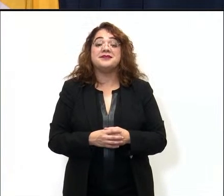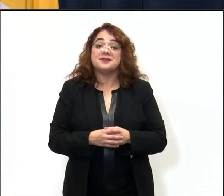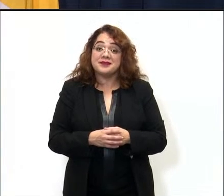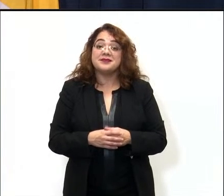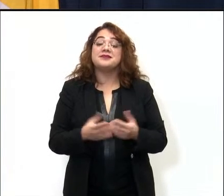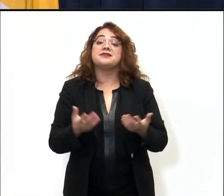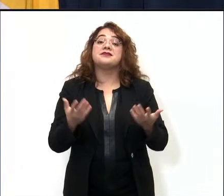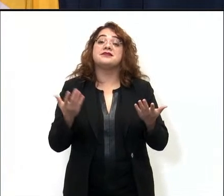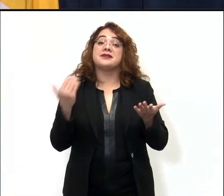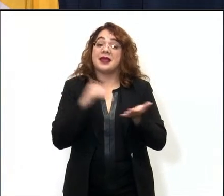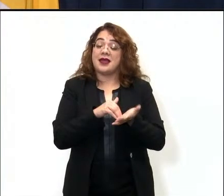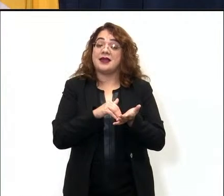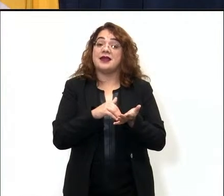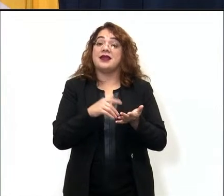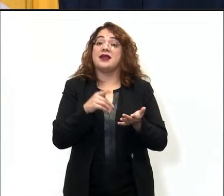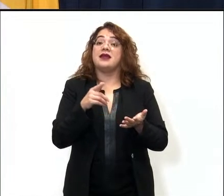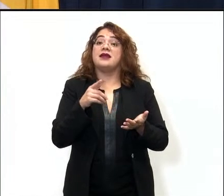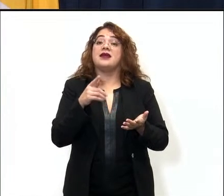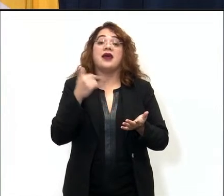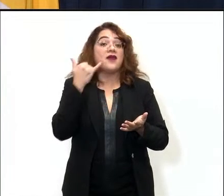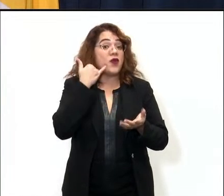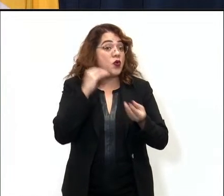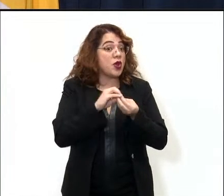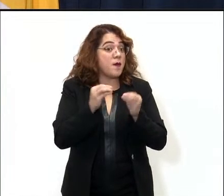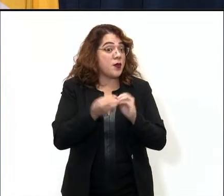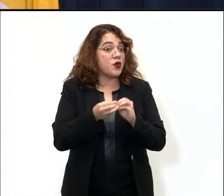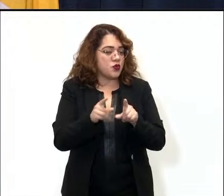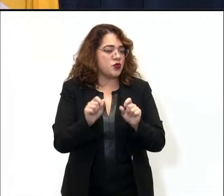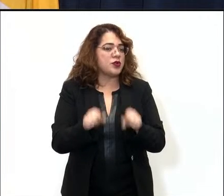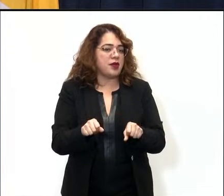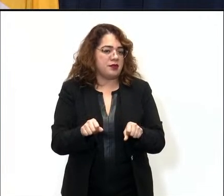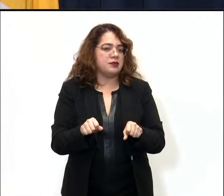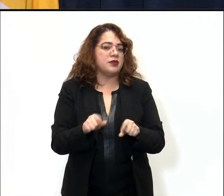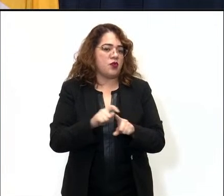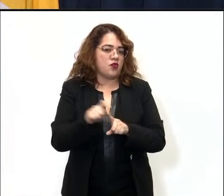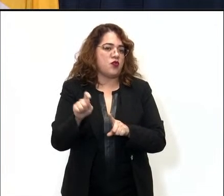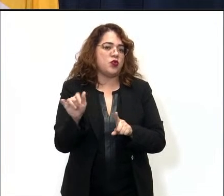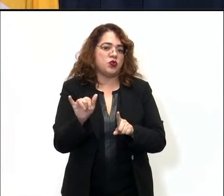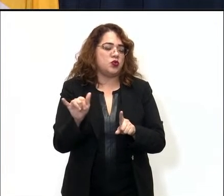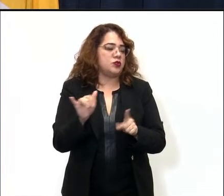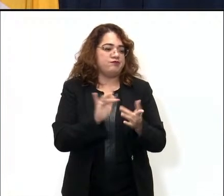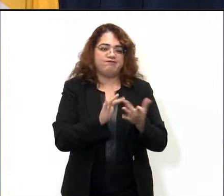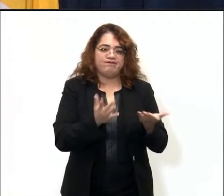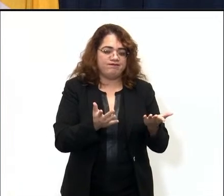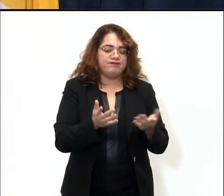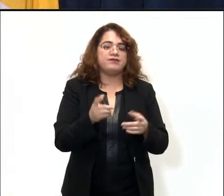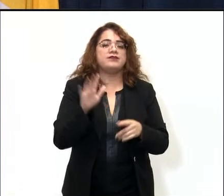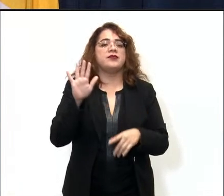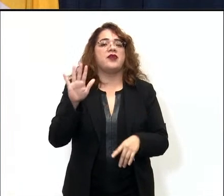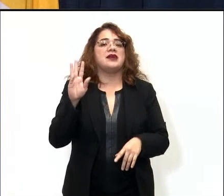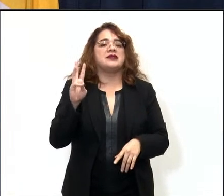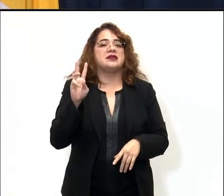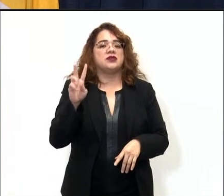COVID-19. De nuevo, también les comparto ese número para la línea de recursos, que es